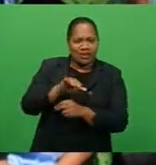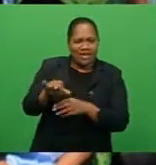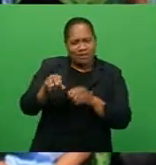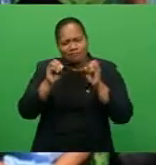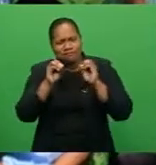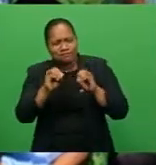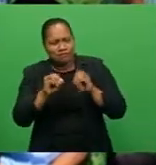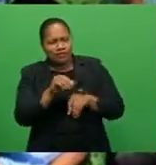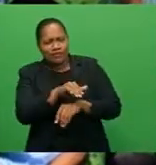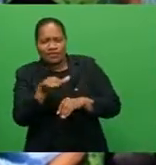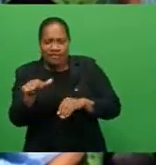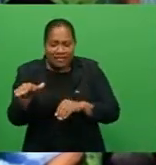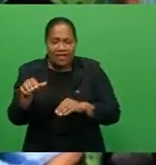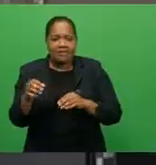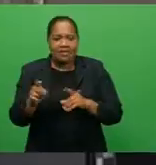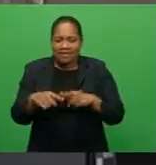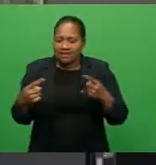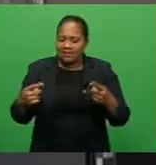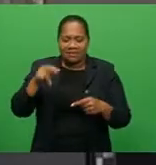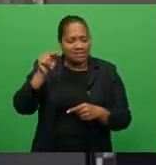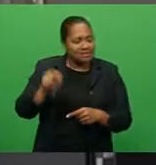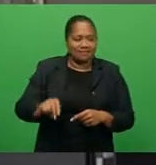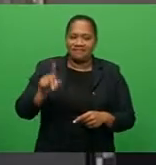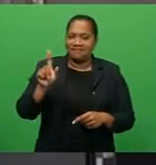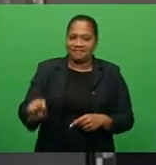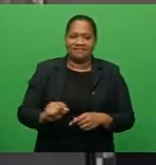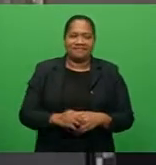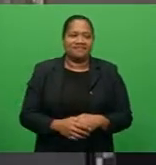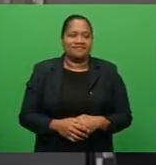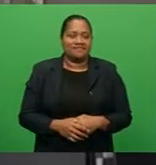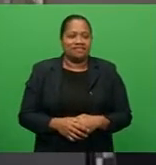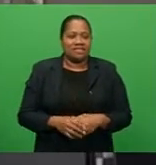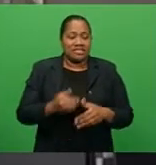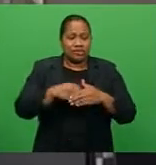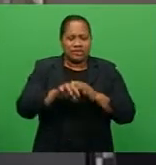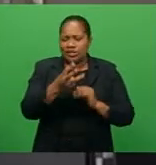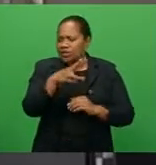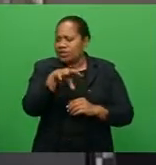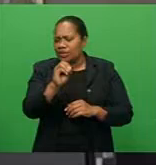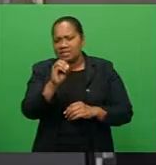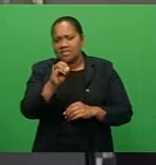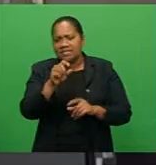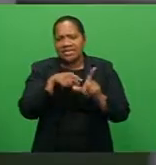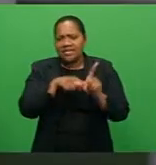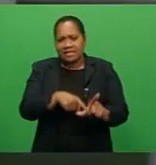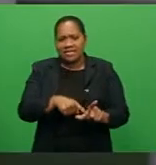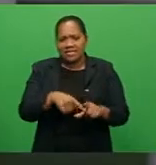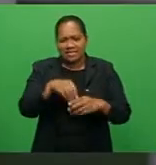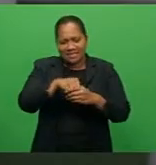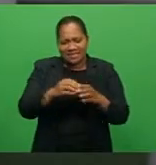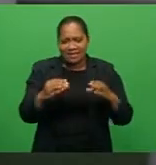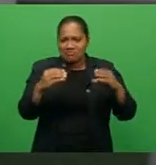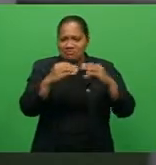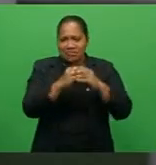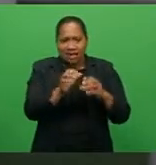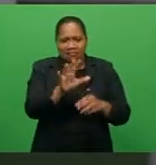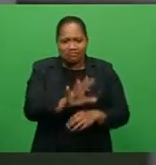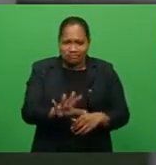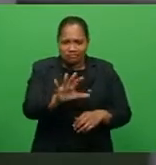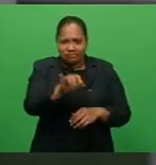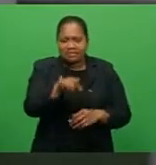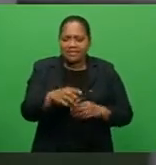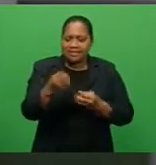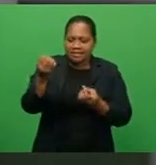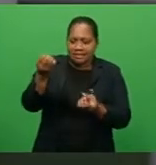teaching them the things that needs to be done. Spending around 30 years in the banking sector has taught Takayawa a lot, and she has been able